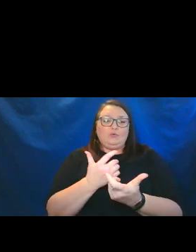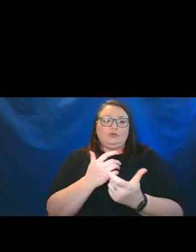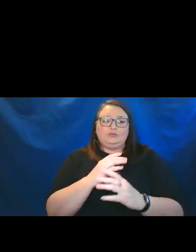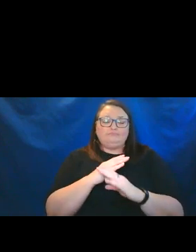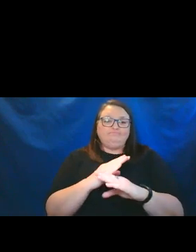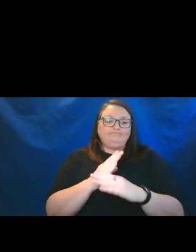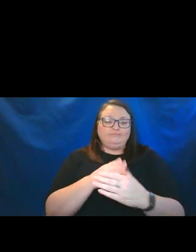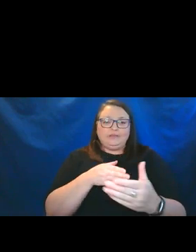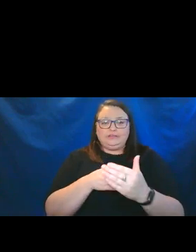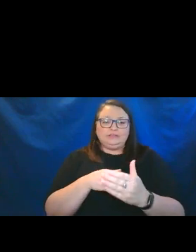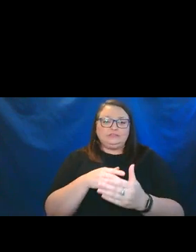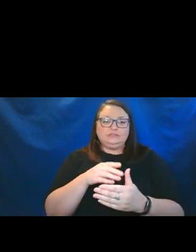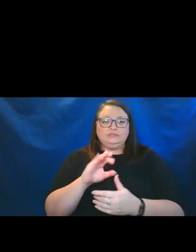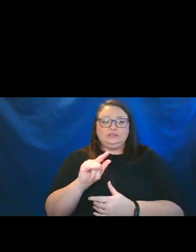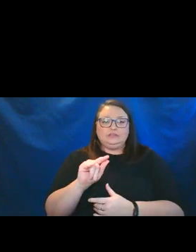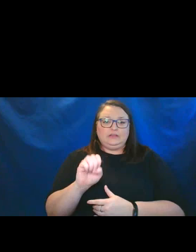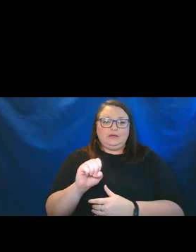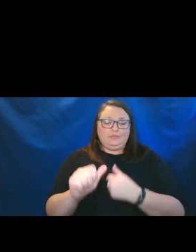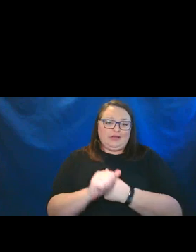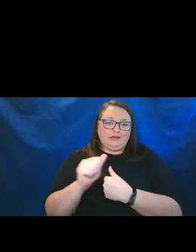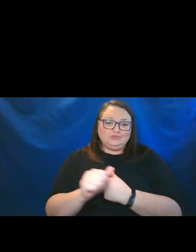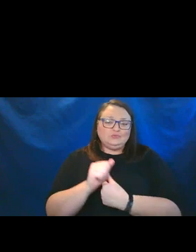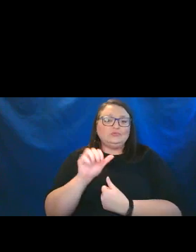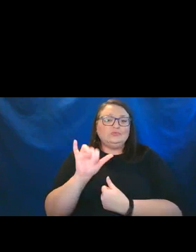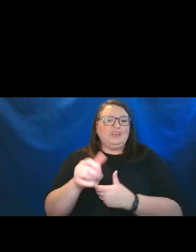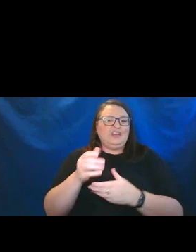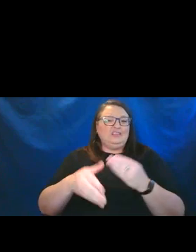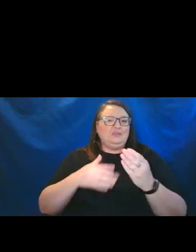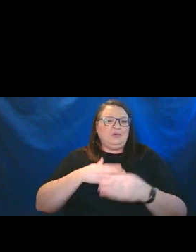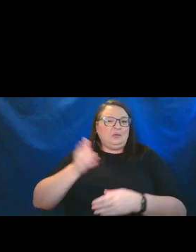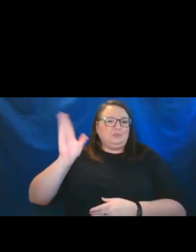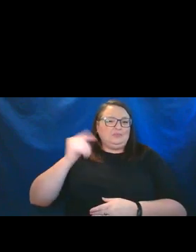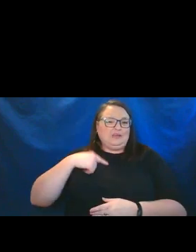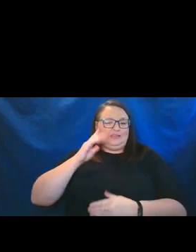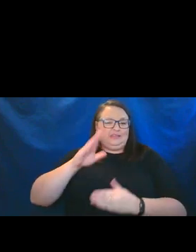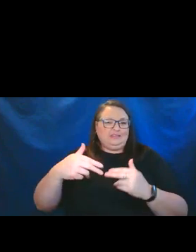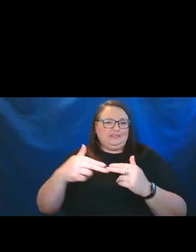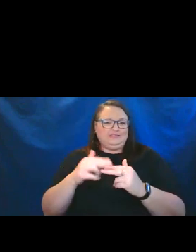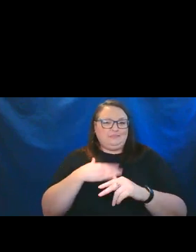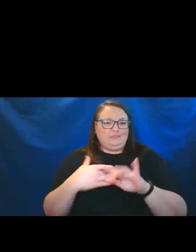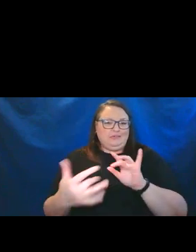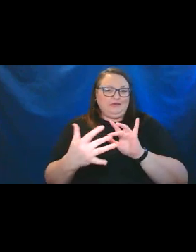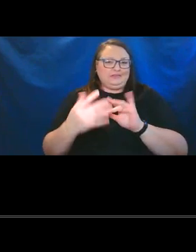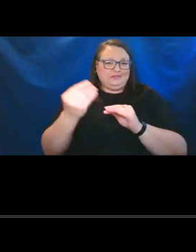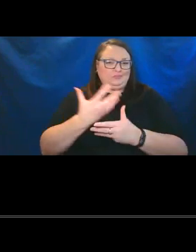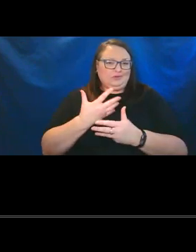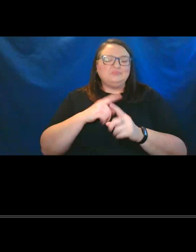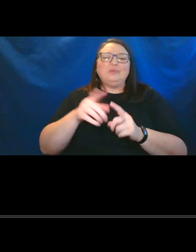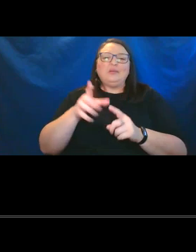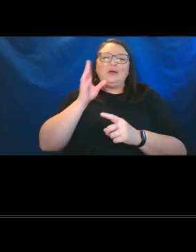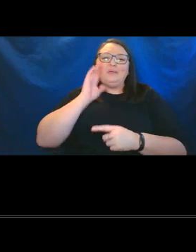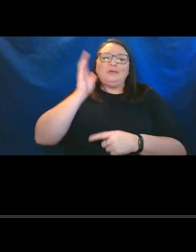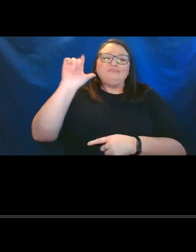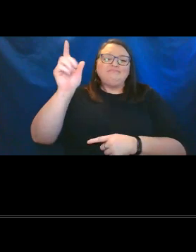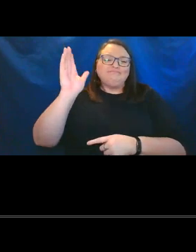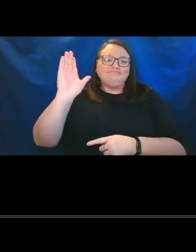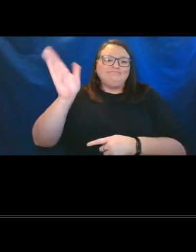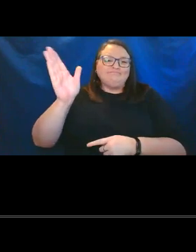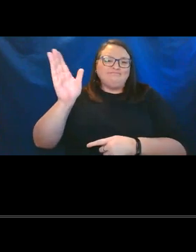that concludes my presentation. I think the next slide is just my contact information, but more information to come during our longer presentation. Thank